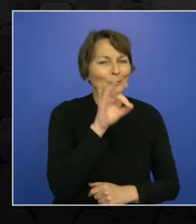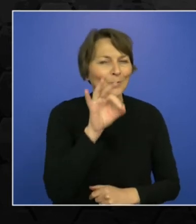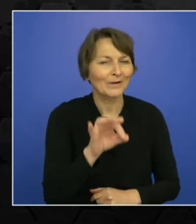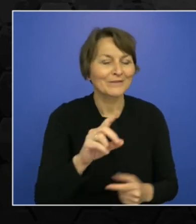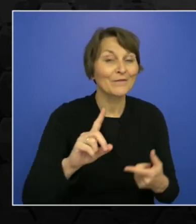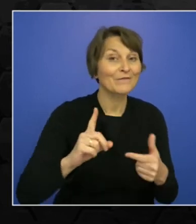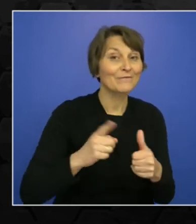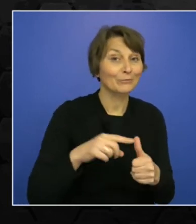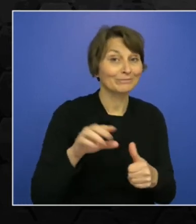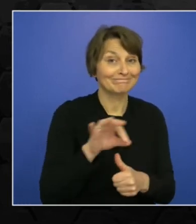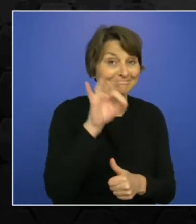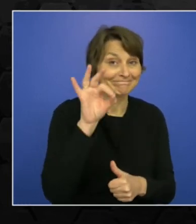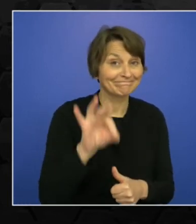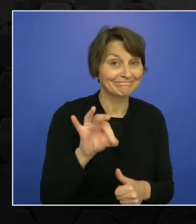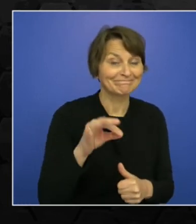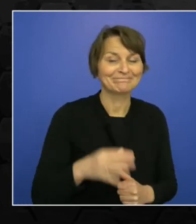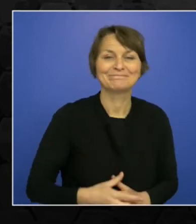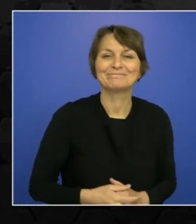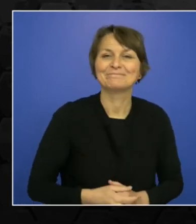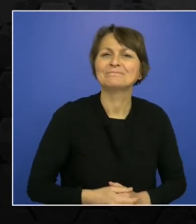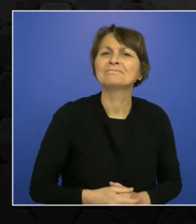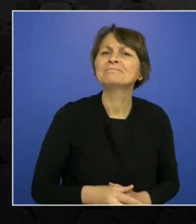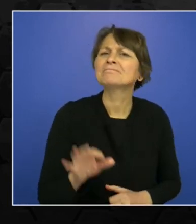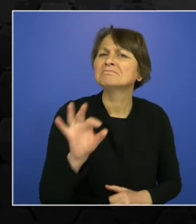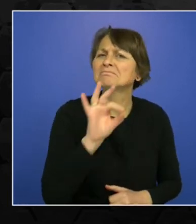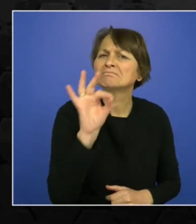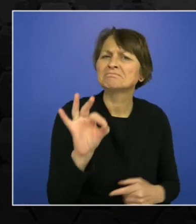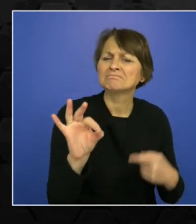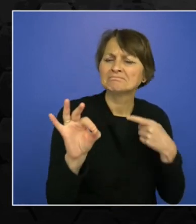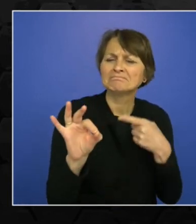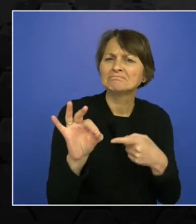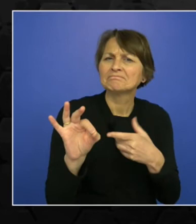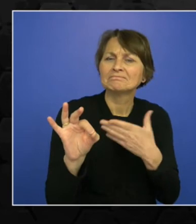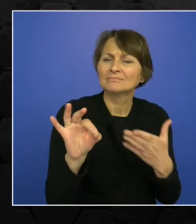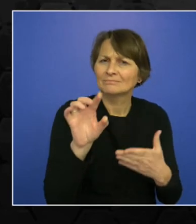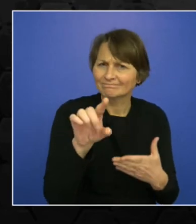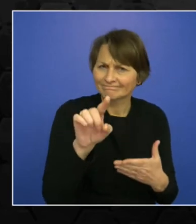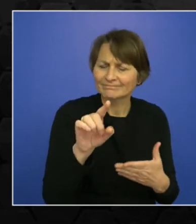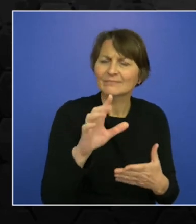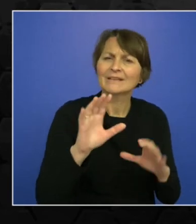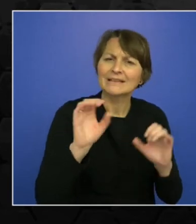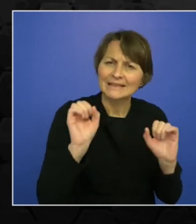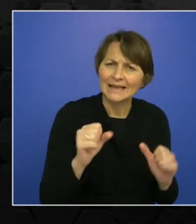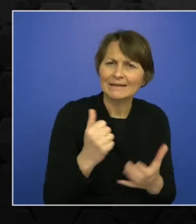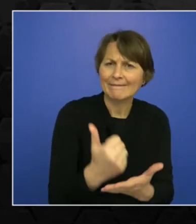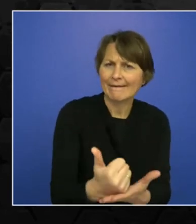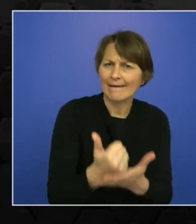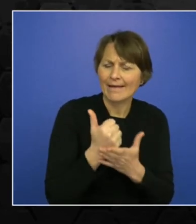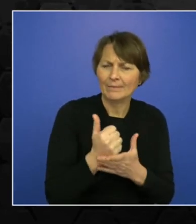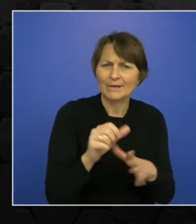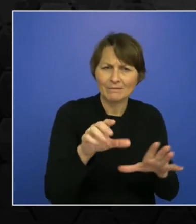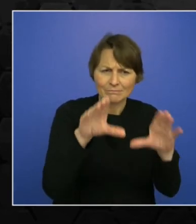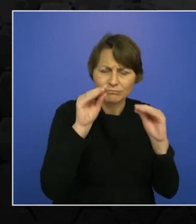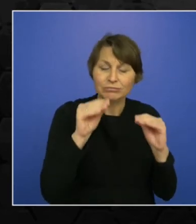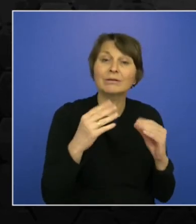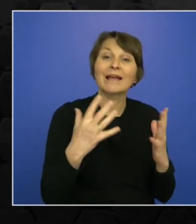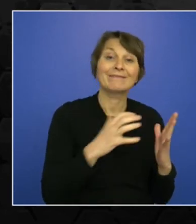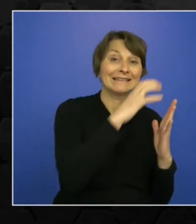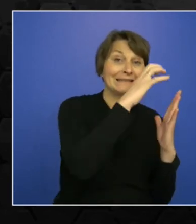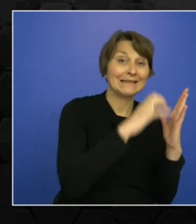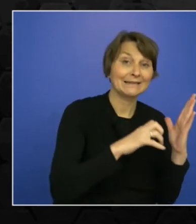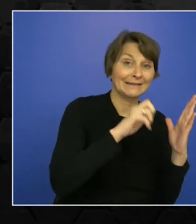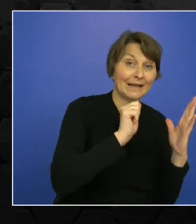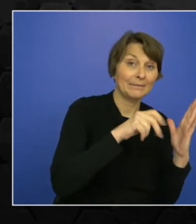one. One question is, can you help me understand when to use the text API and when to use the